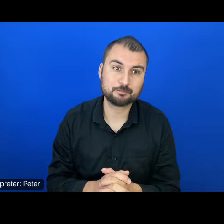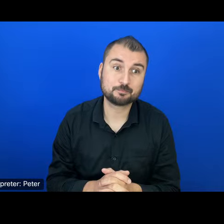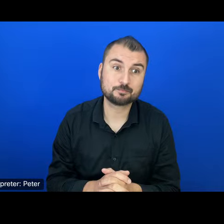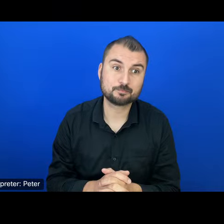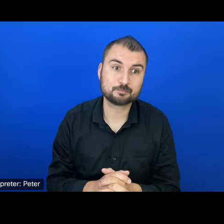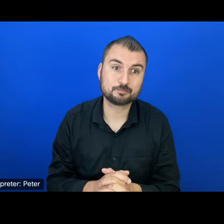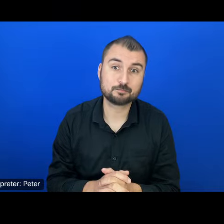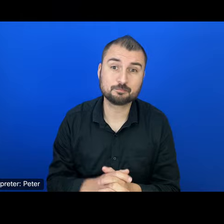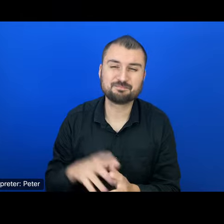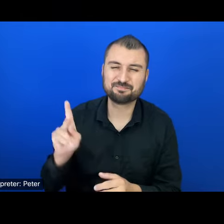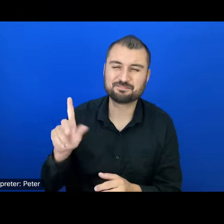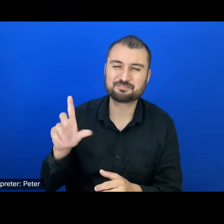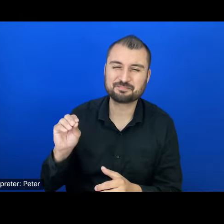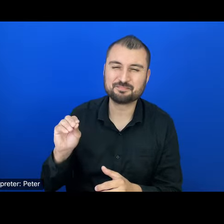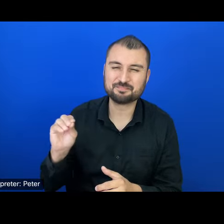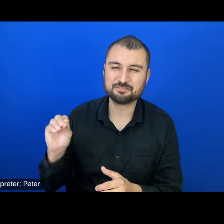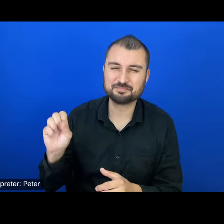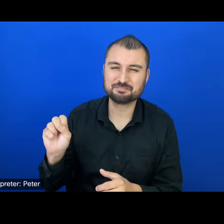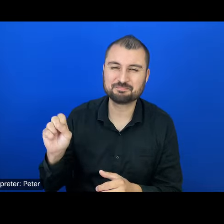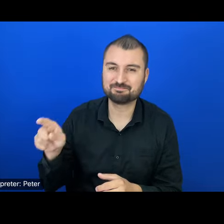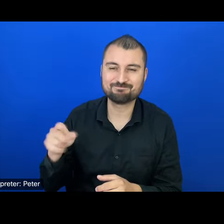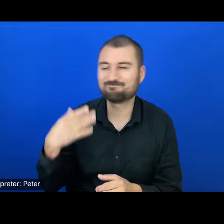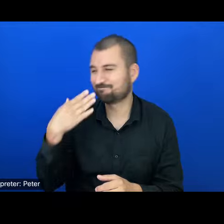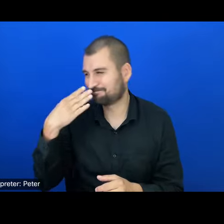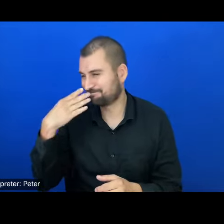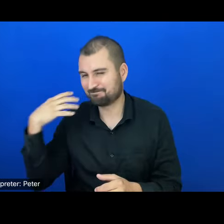Okay, Senator Clues, please. Okay, thank you, Mr. Chairman.